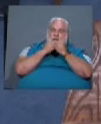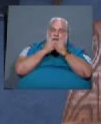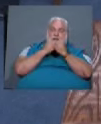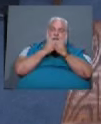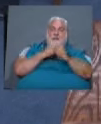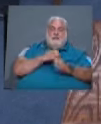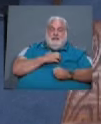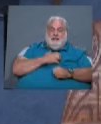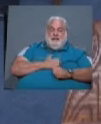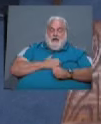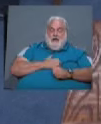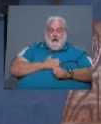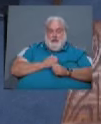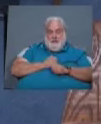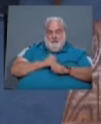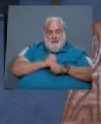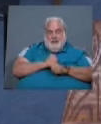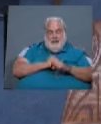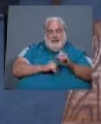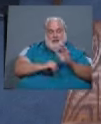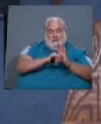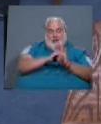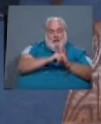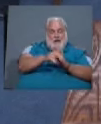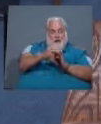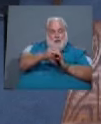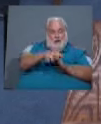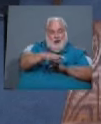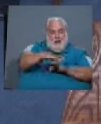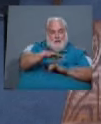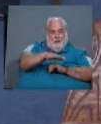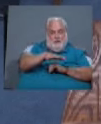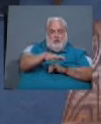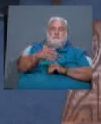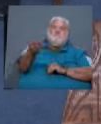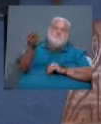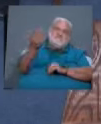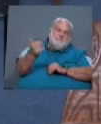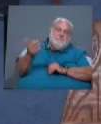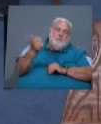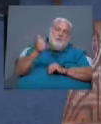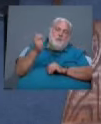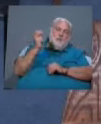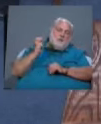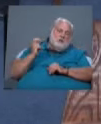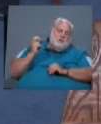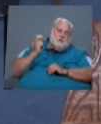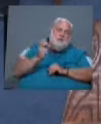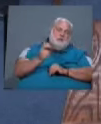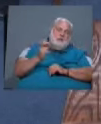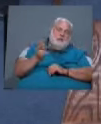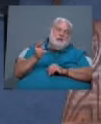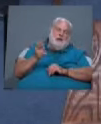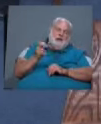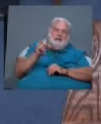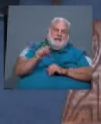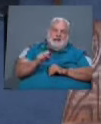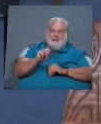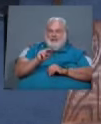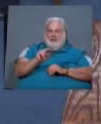there to make a historic area. Let me take you on a tour of some of those historic places in the South